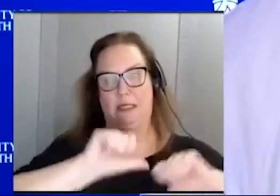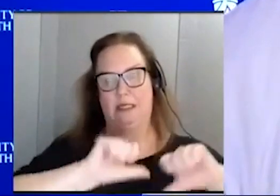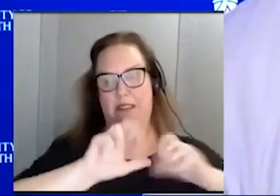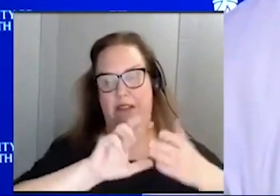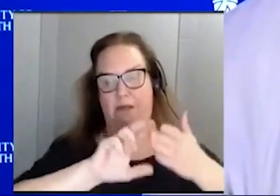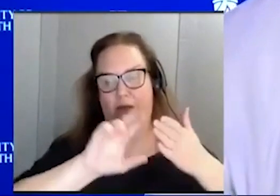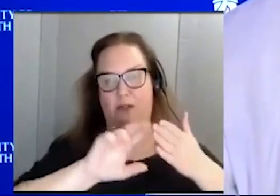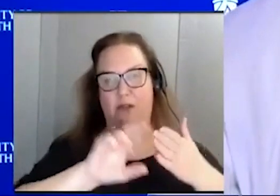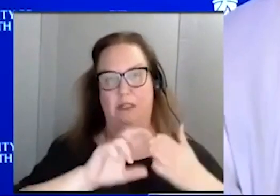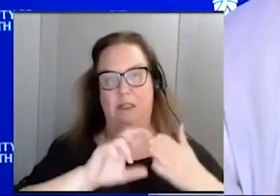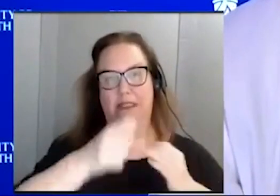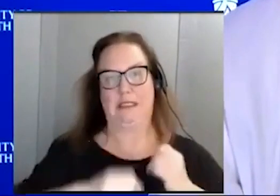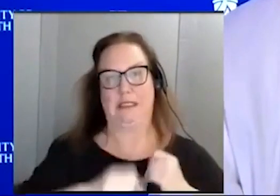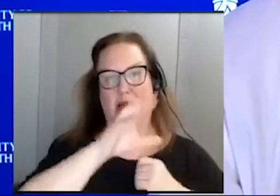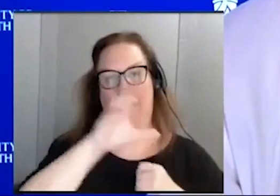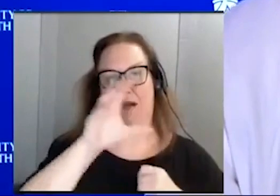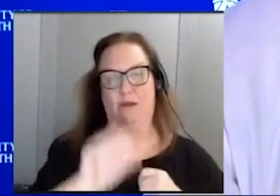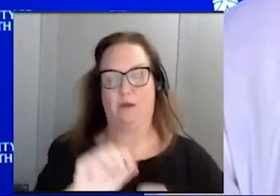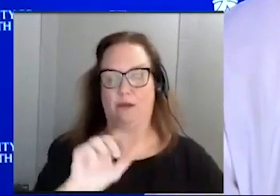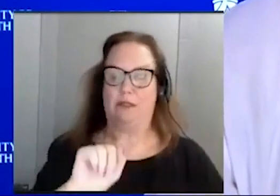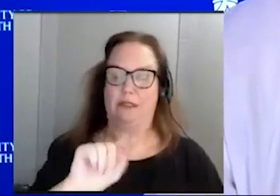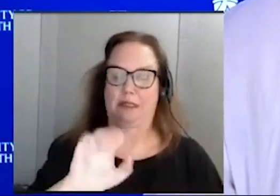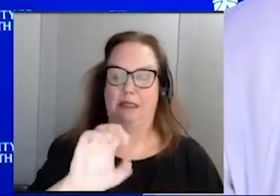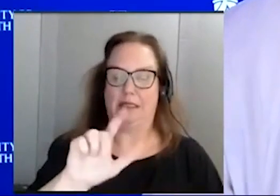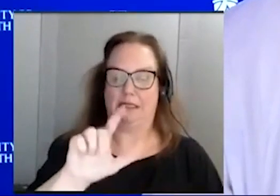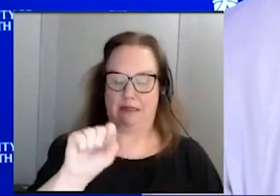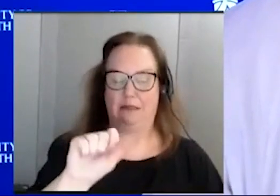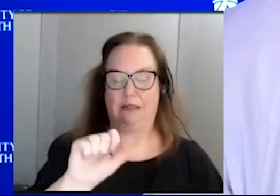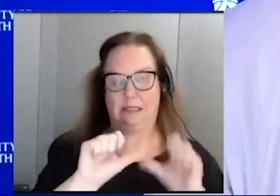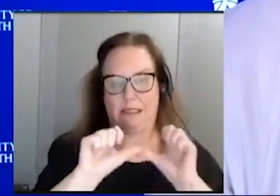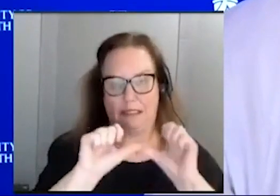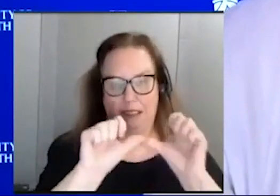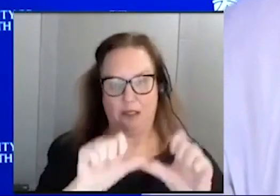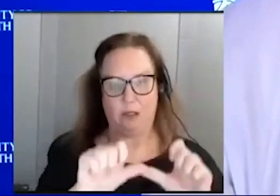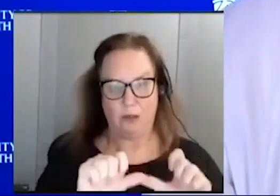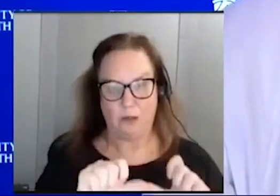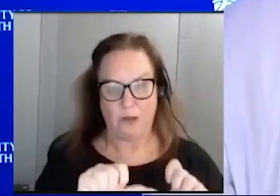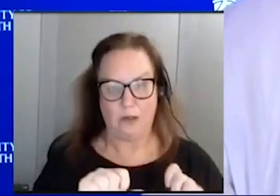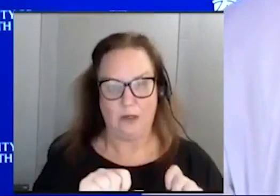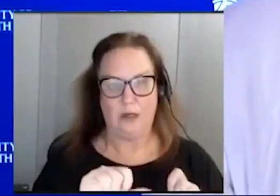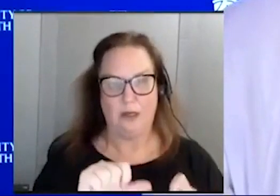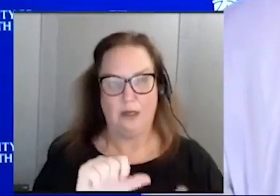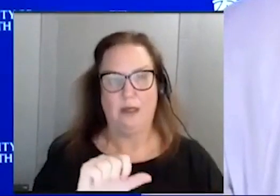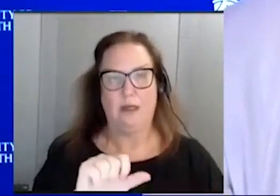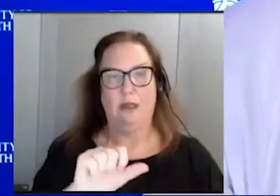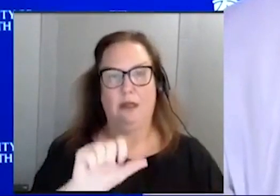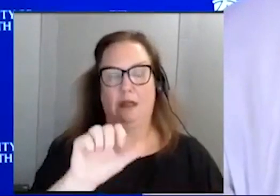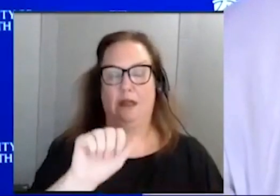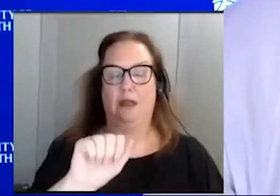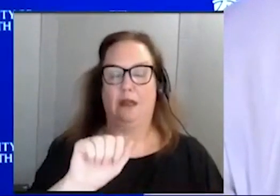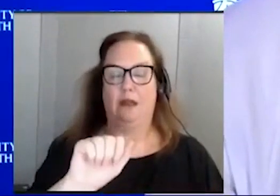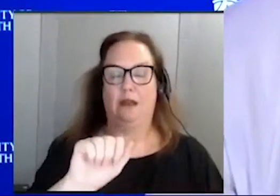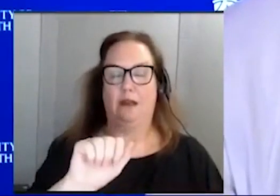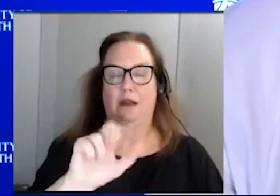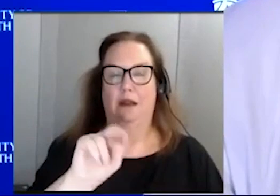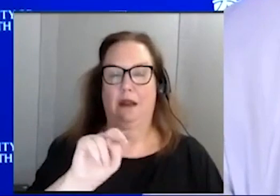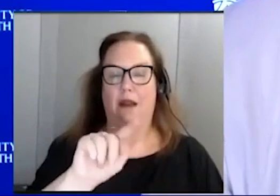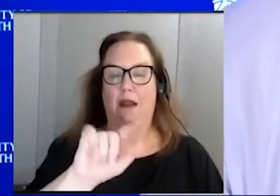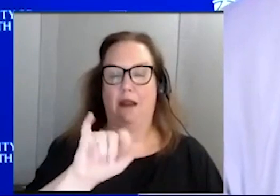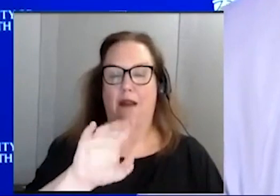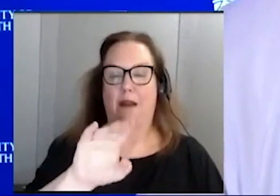show that those T cells continue, although the antibody evasion and the antibodies that don't work so